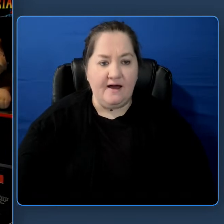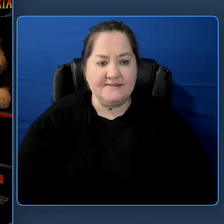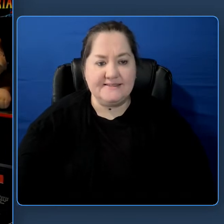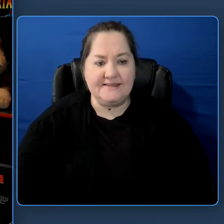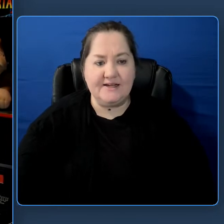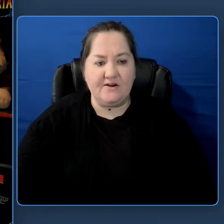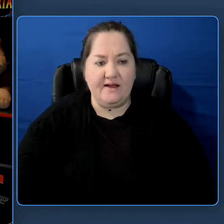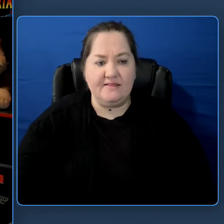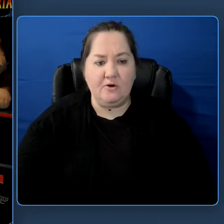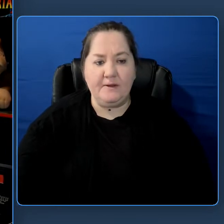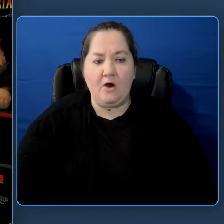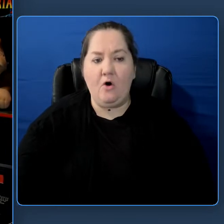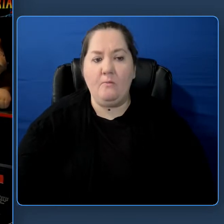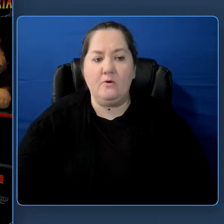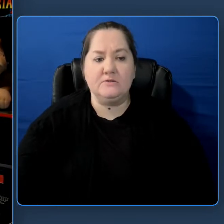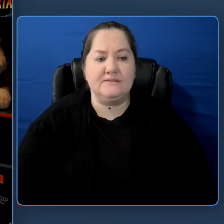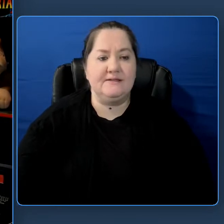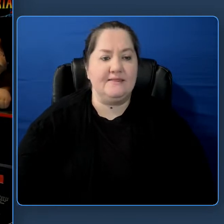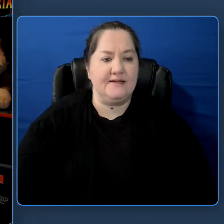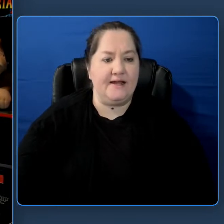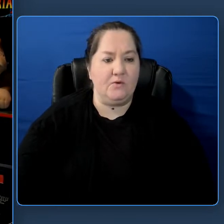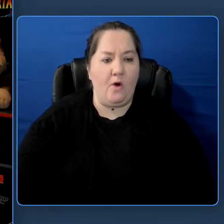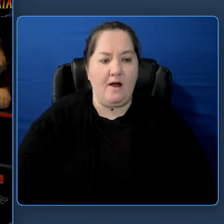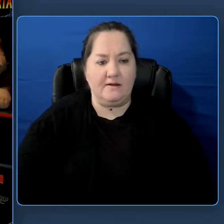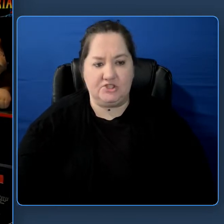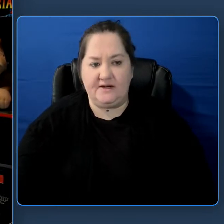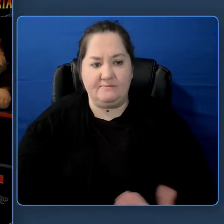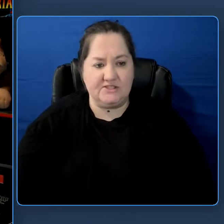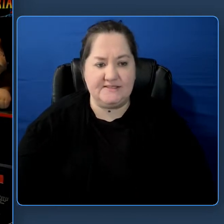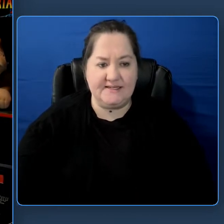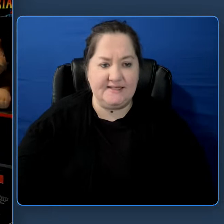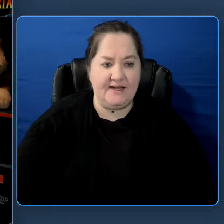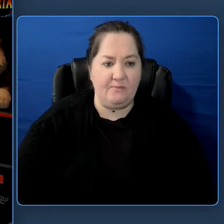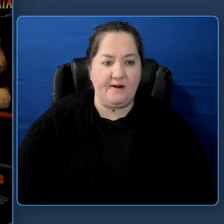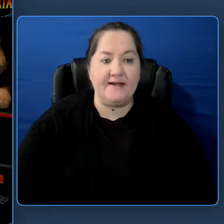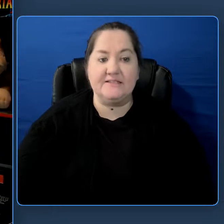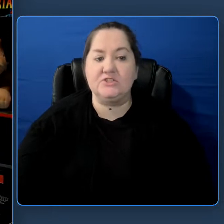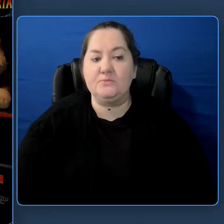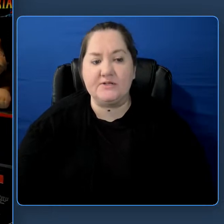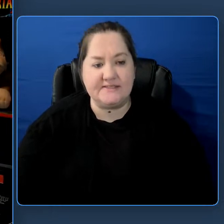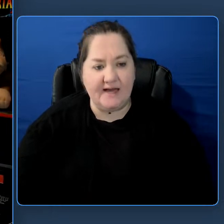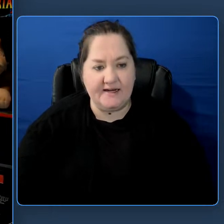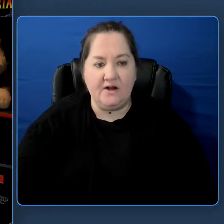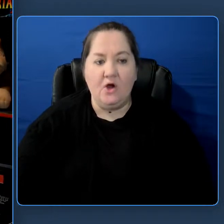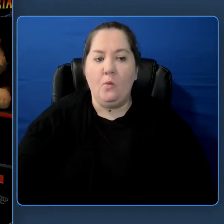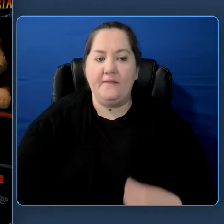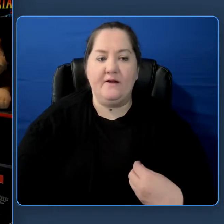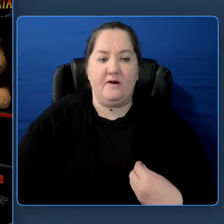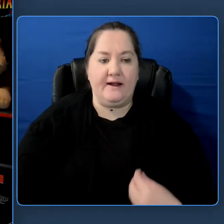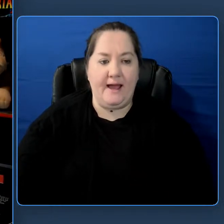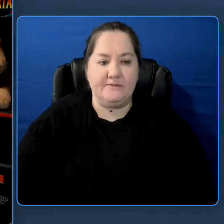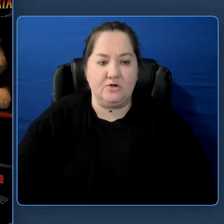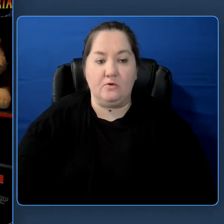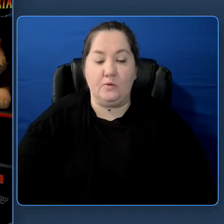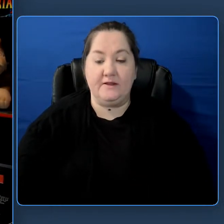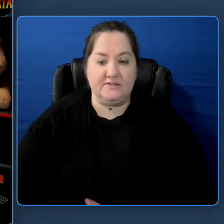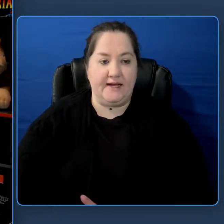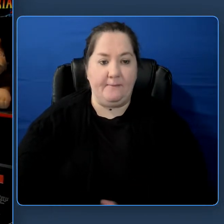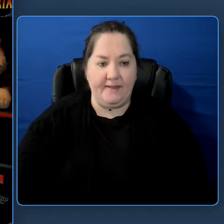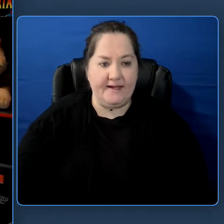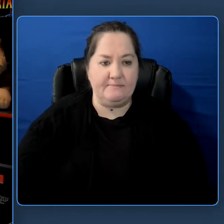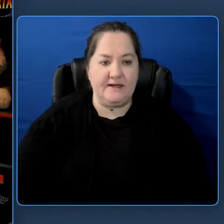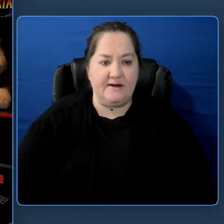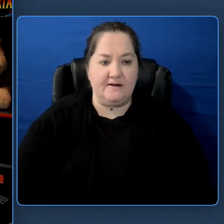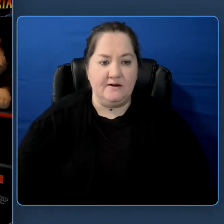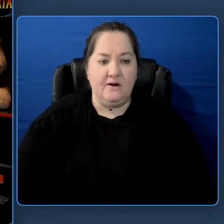movie, I'll sit there and there'll be almost nothing I can watch. And I'm just sitting there, but I get super excited when there are or when